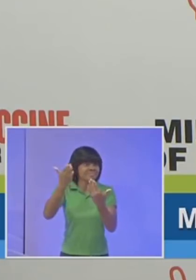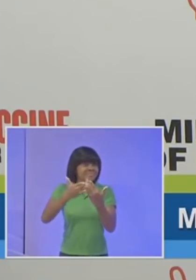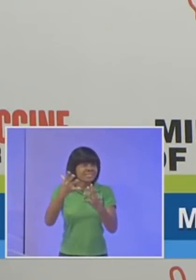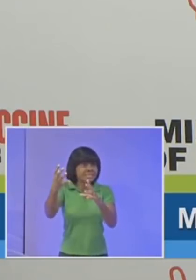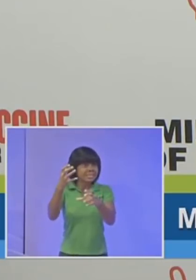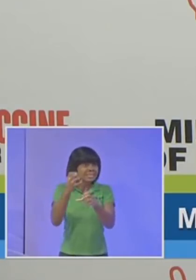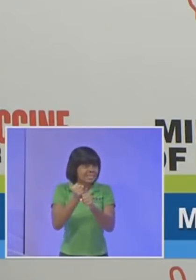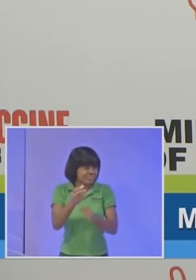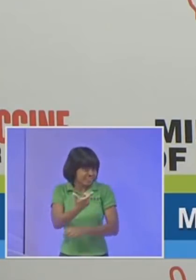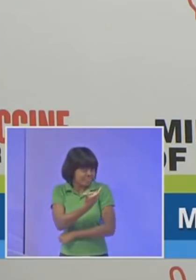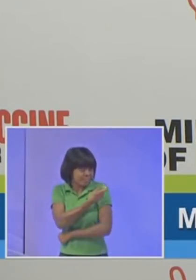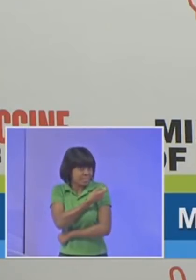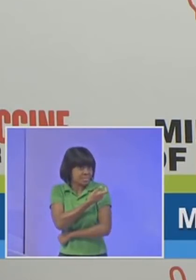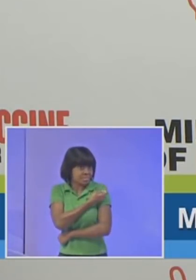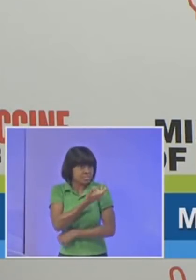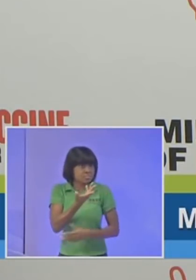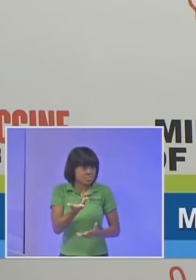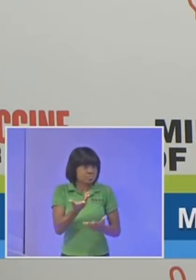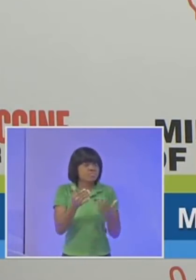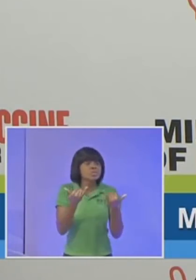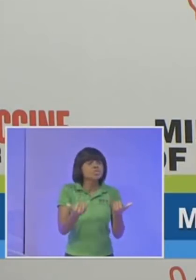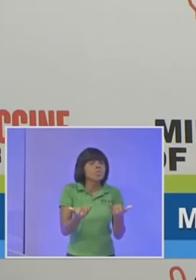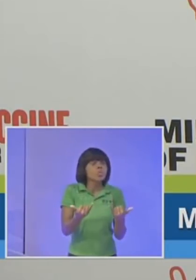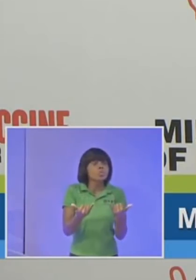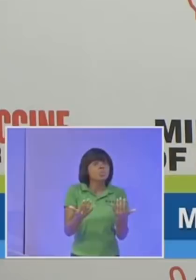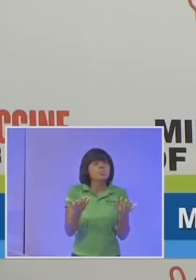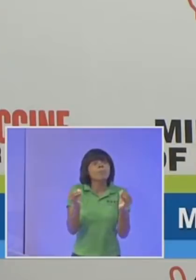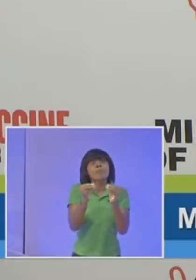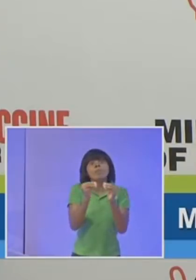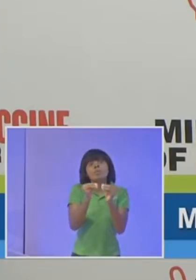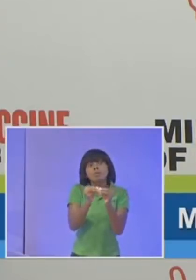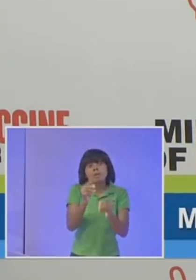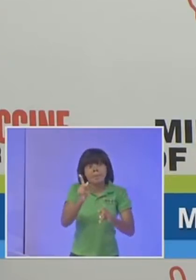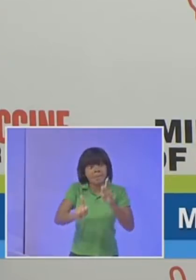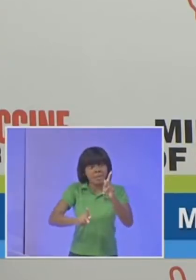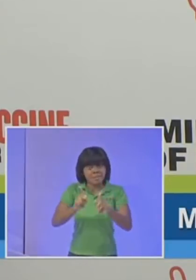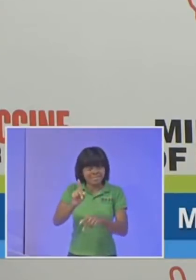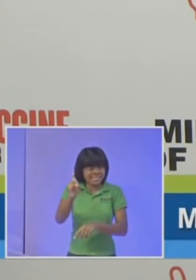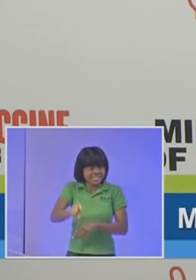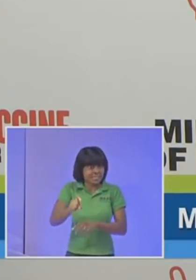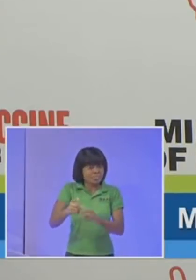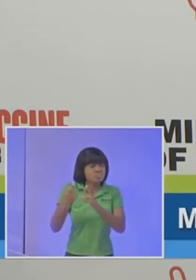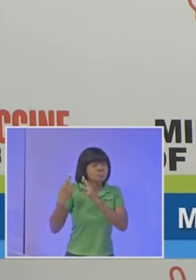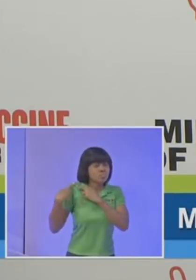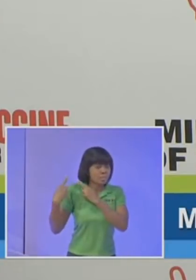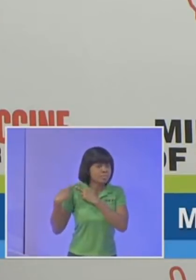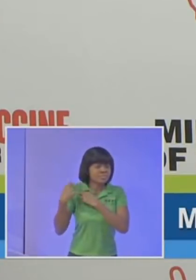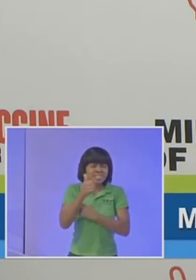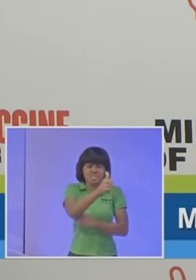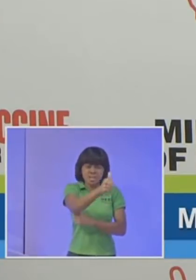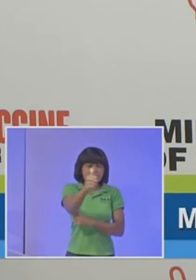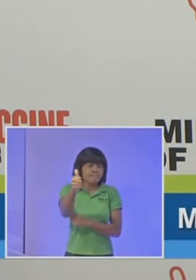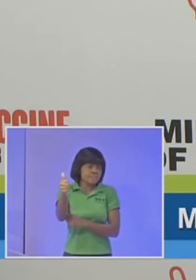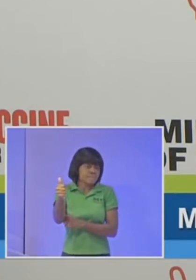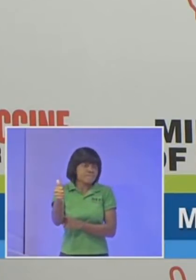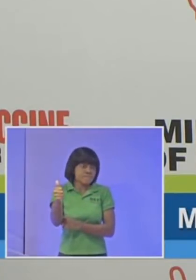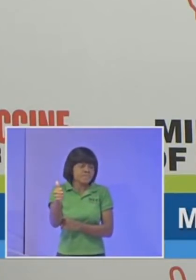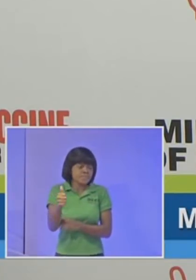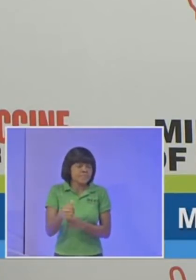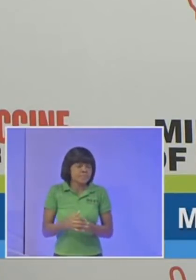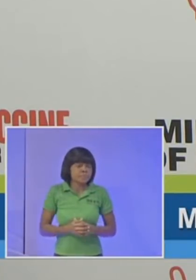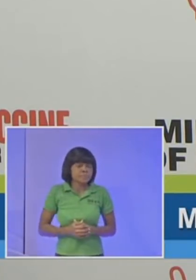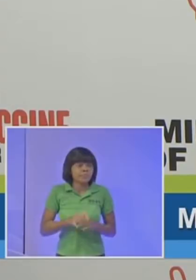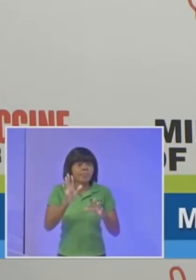more of the responsibility for the response to COVID on the population. Countries